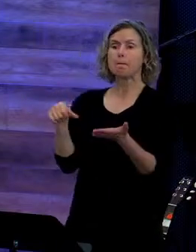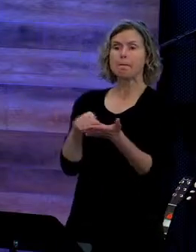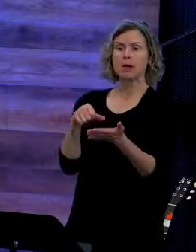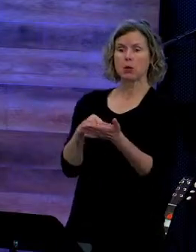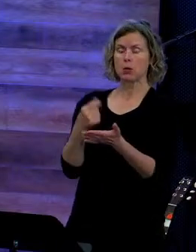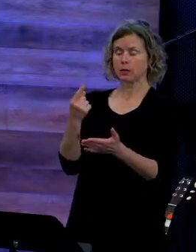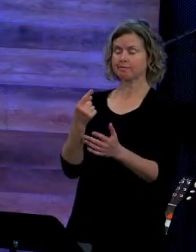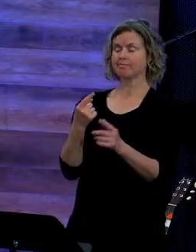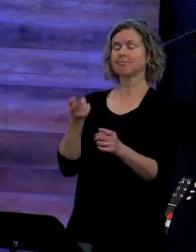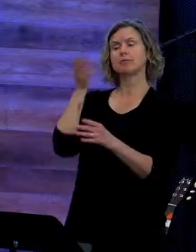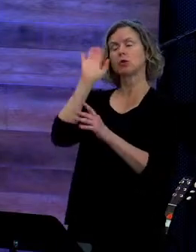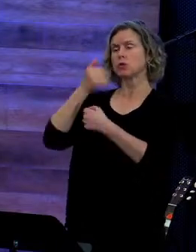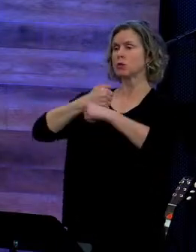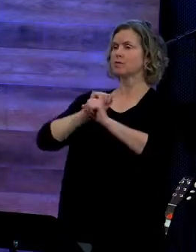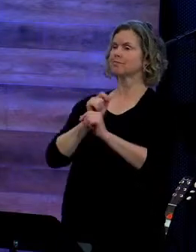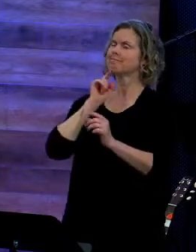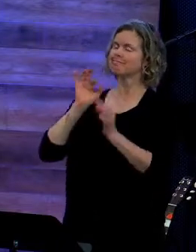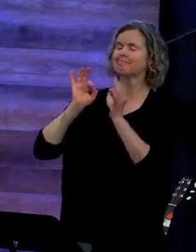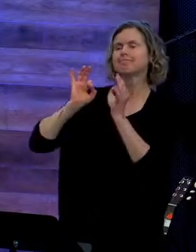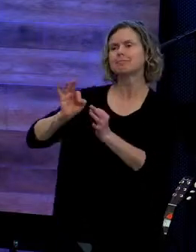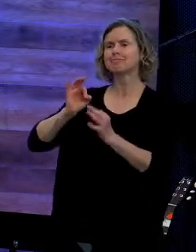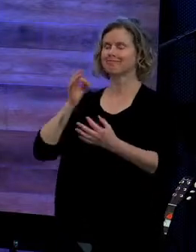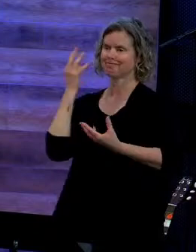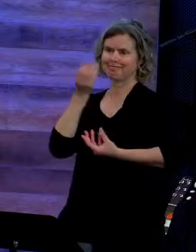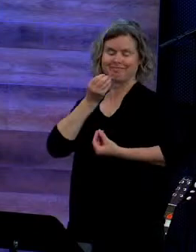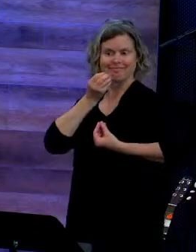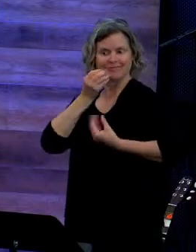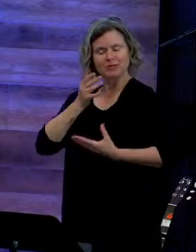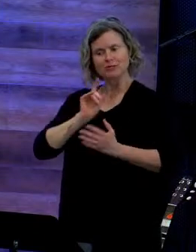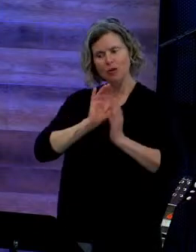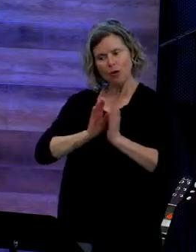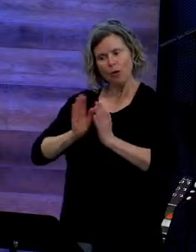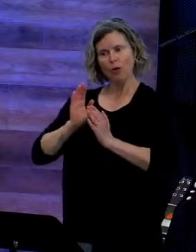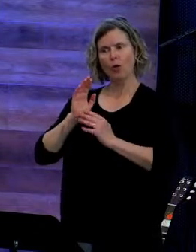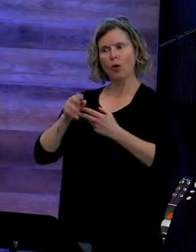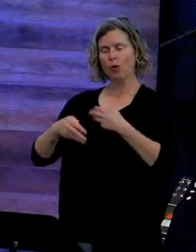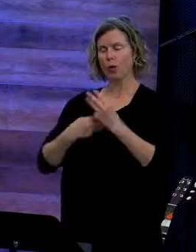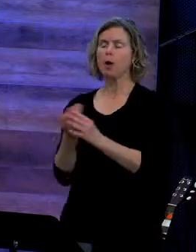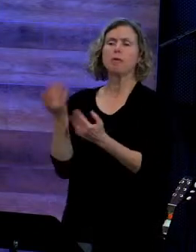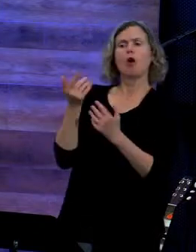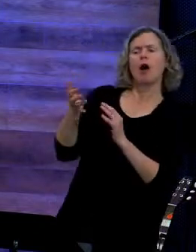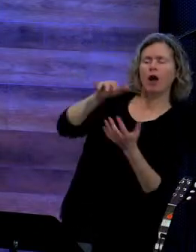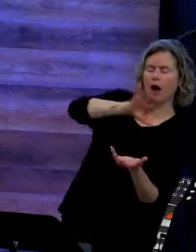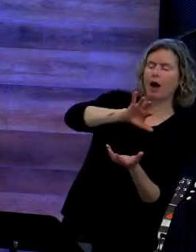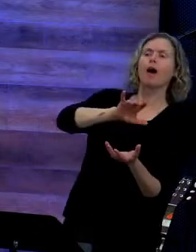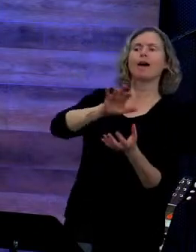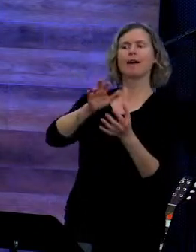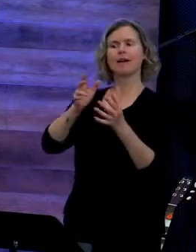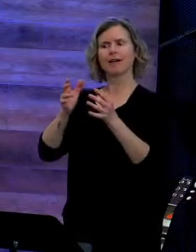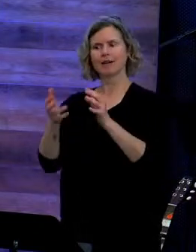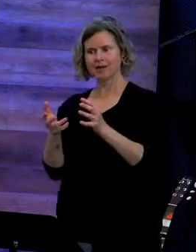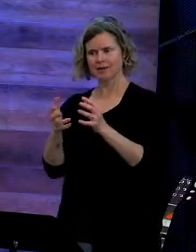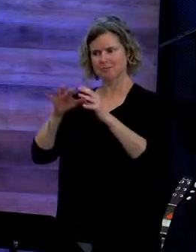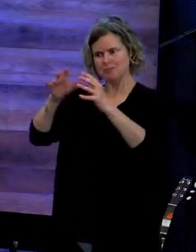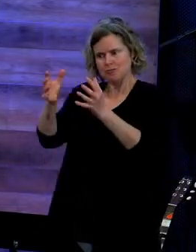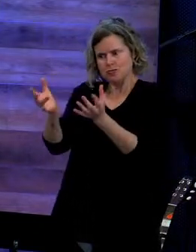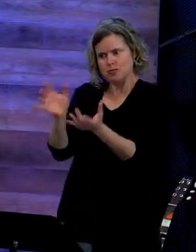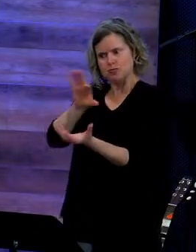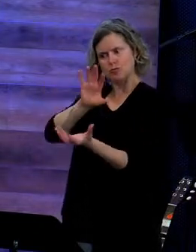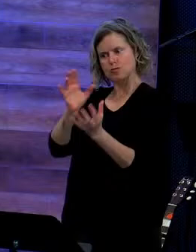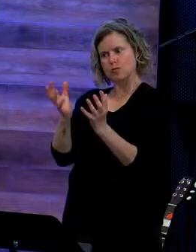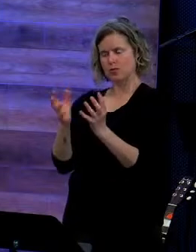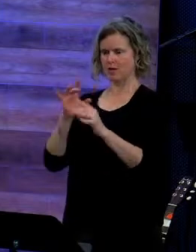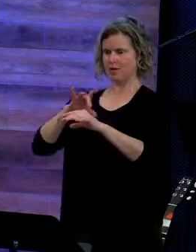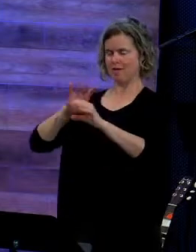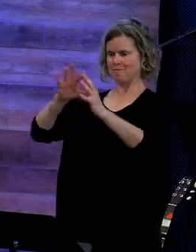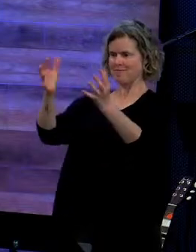a perfect, beautiful, ordered world out of chaos. And he does so, we're told, in 6 days. And then on